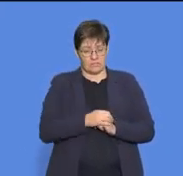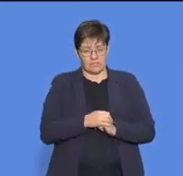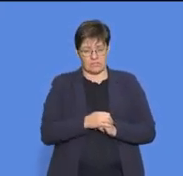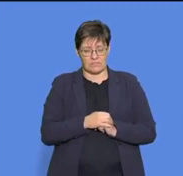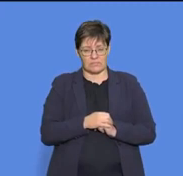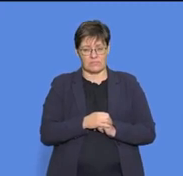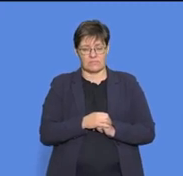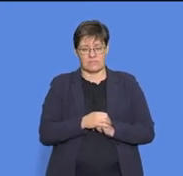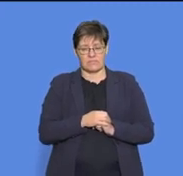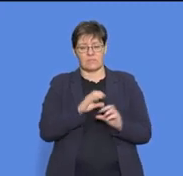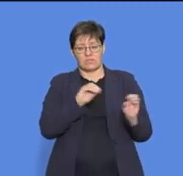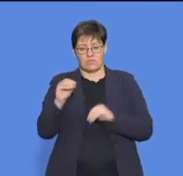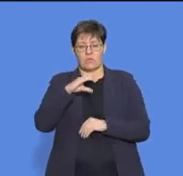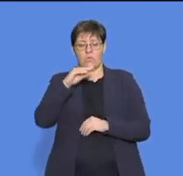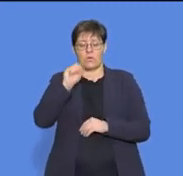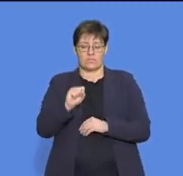the inverse,